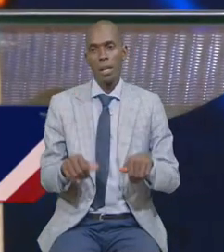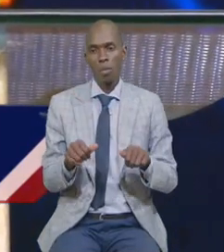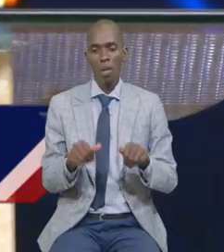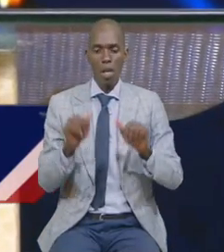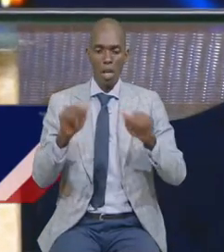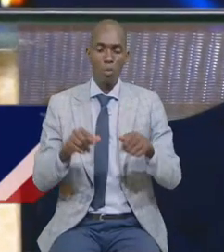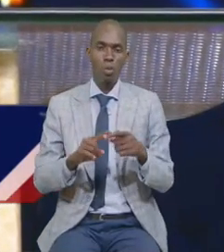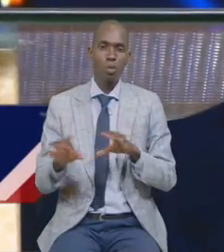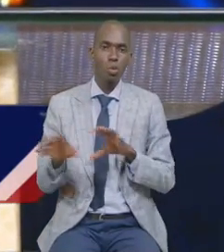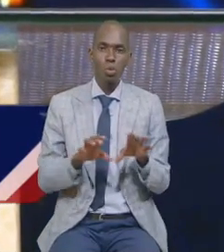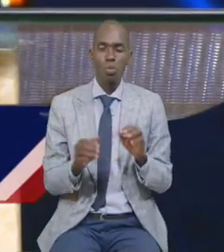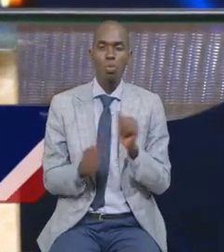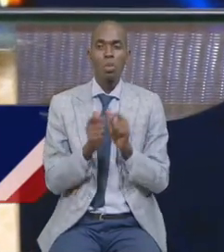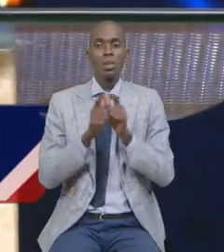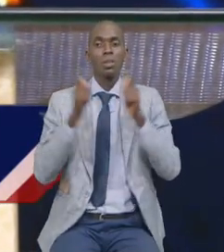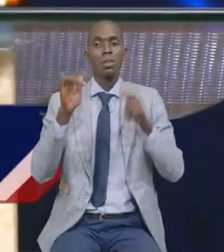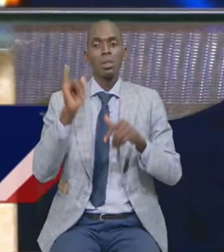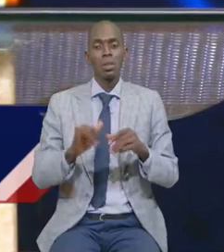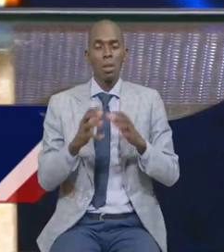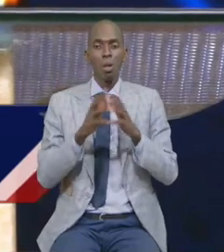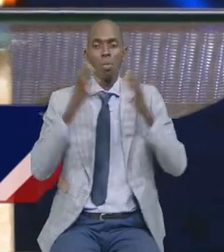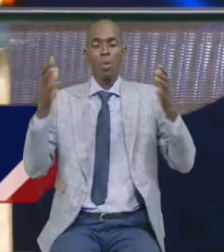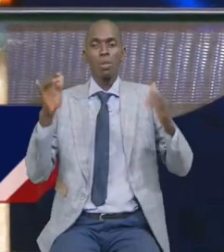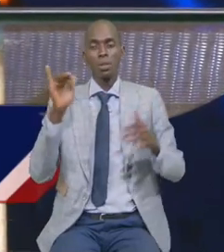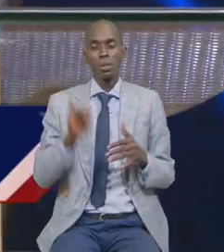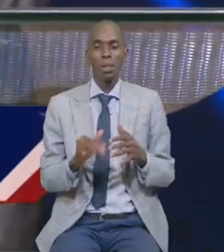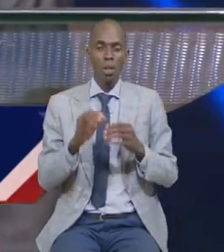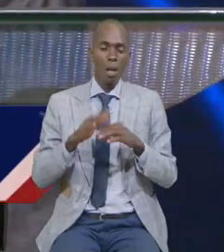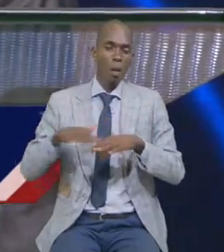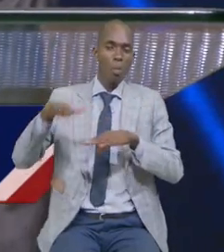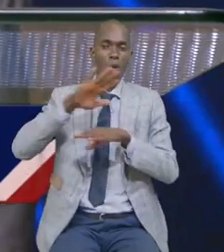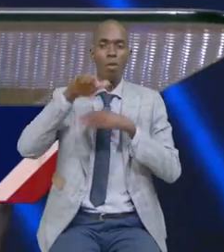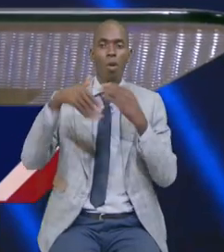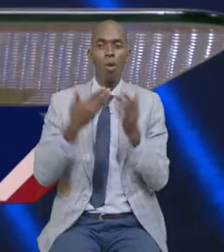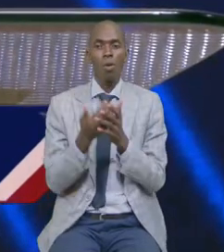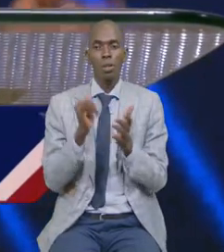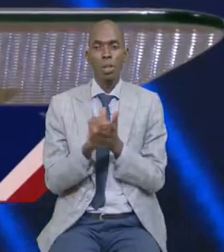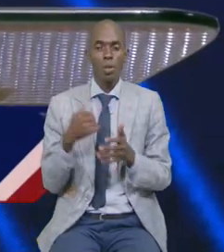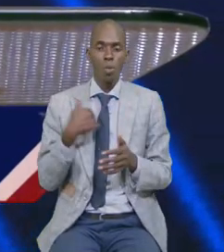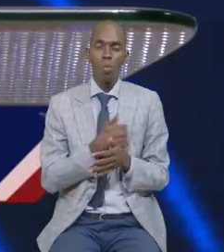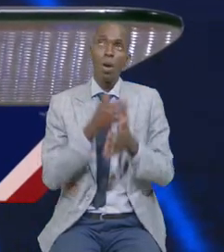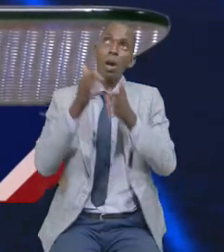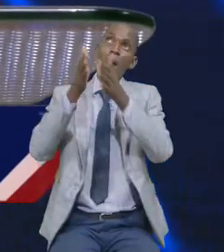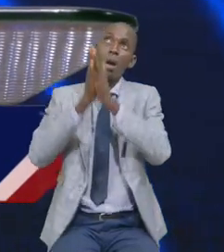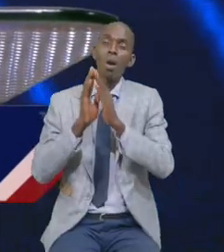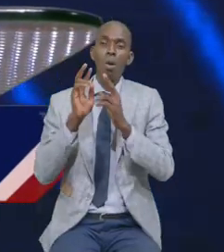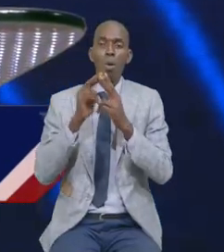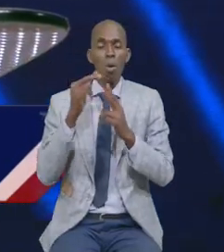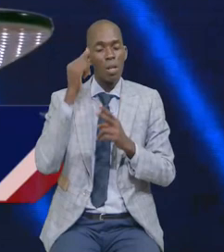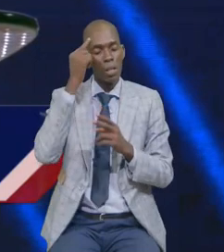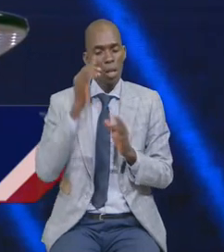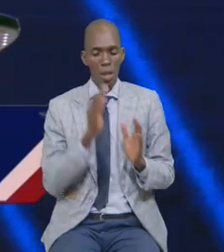do exceeding abundantly above all that we ask or think, according to